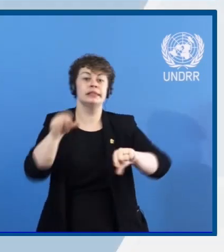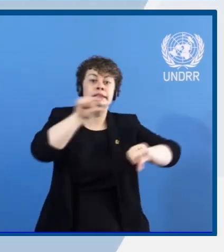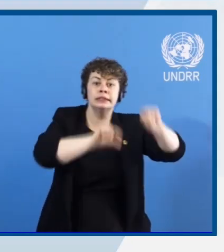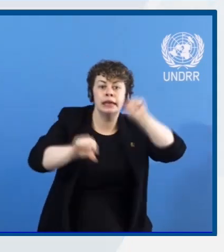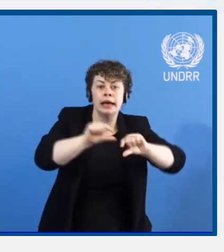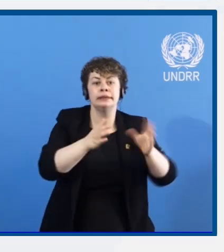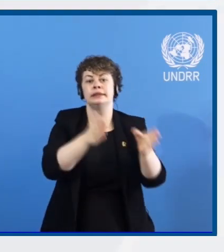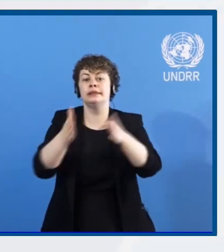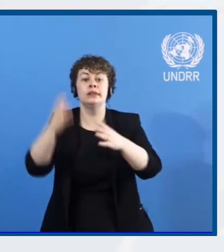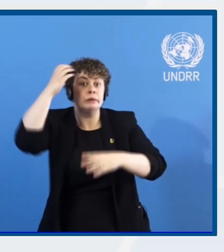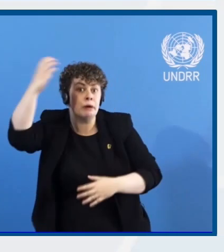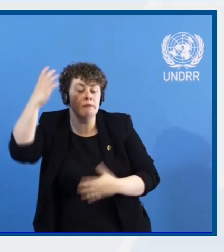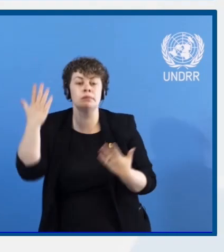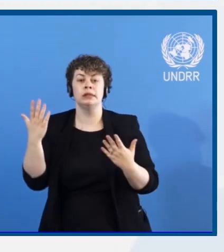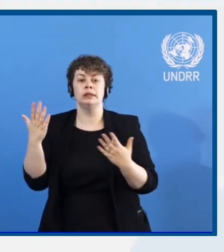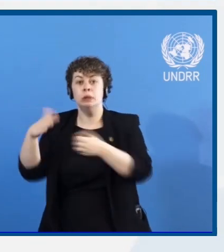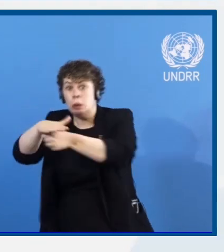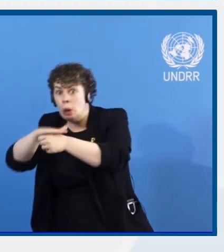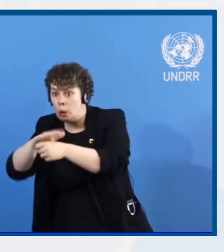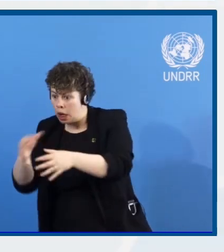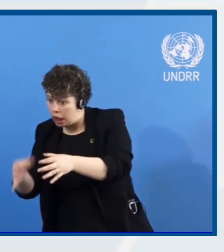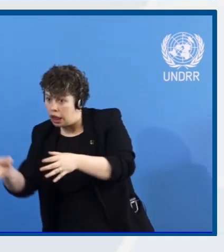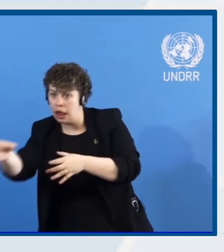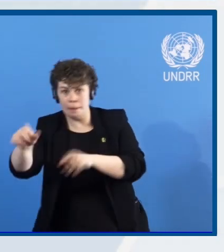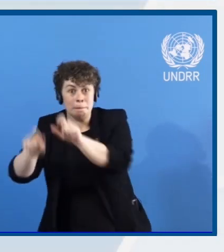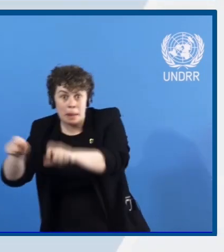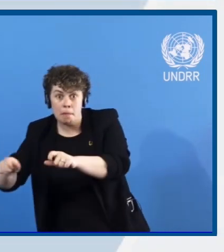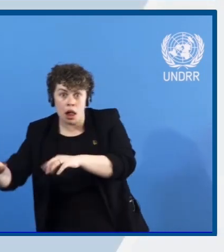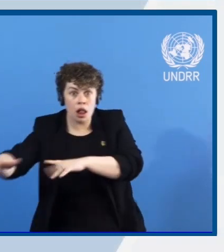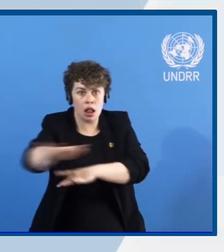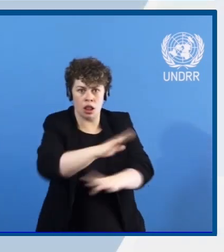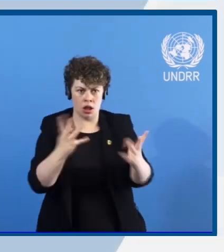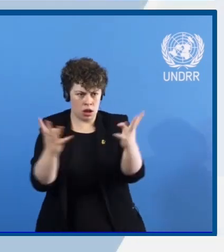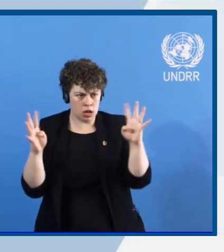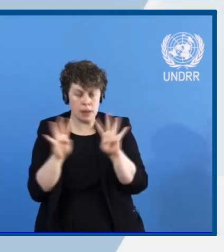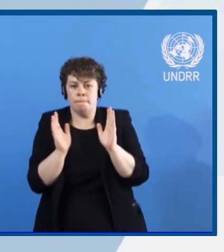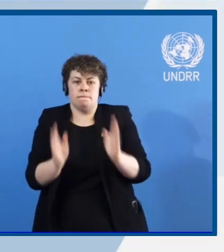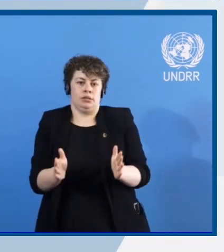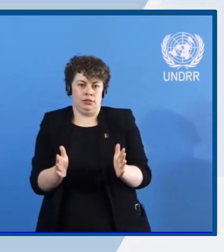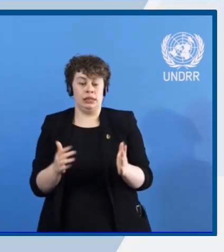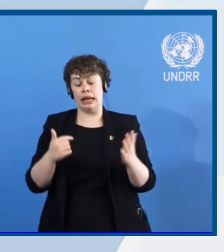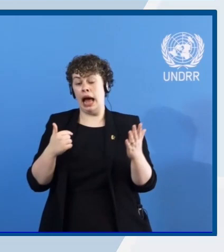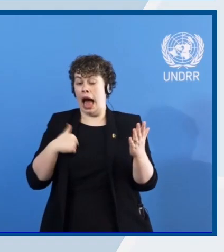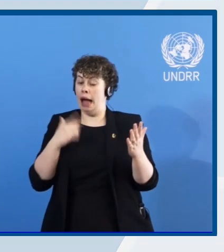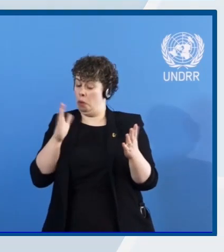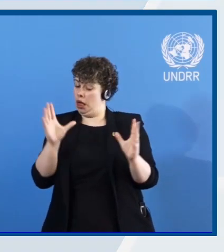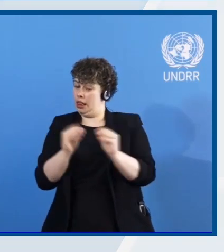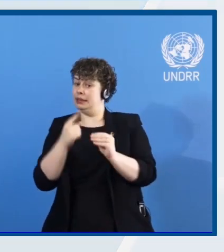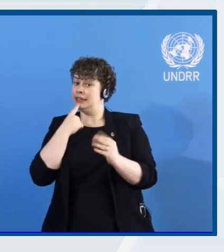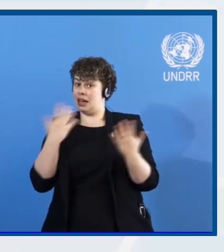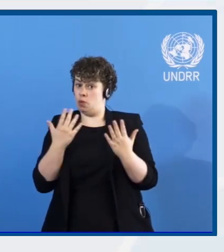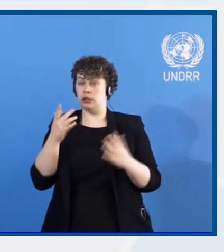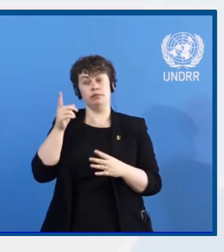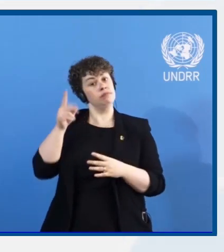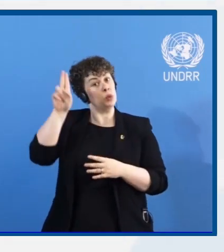governments, private sector, and the local communities. And I will argue here, and with this I will conclude, that the United Nations has